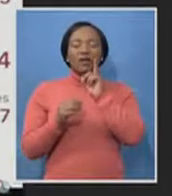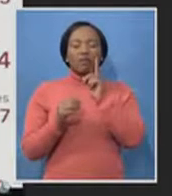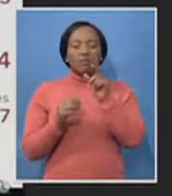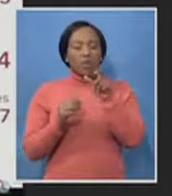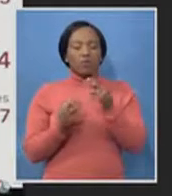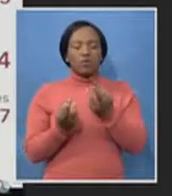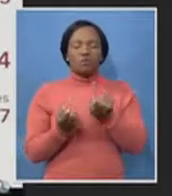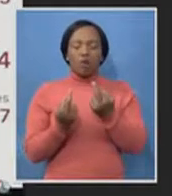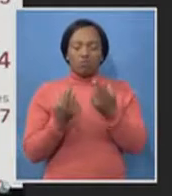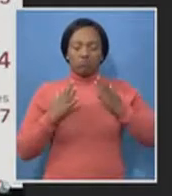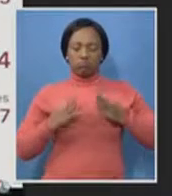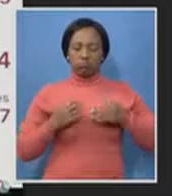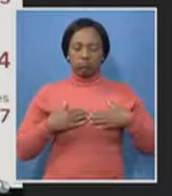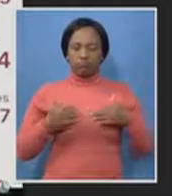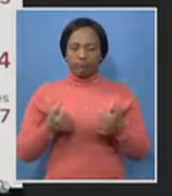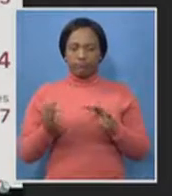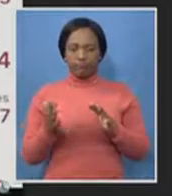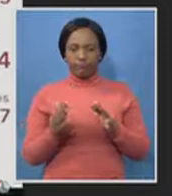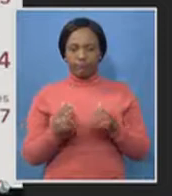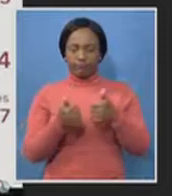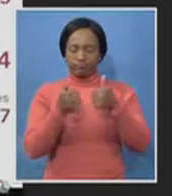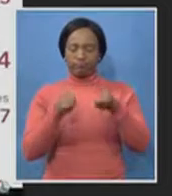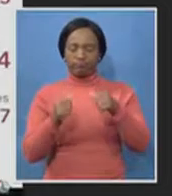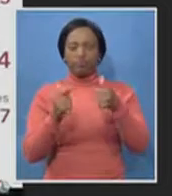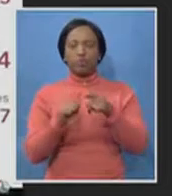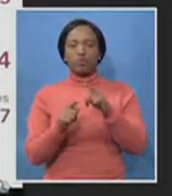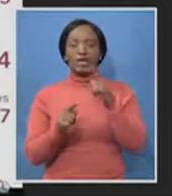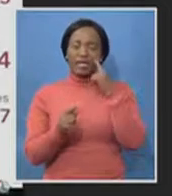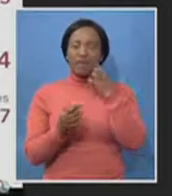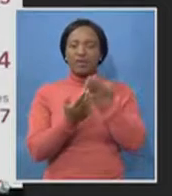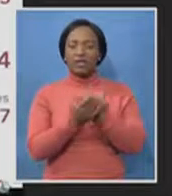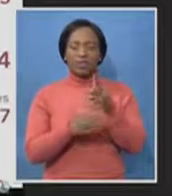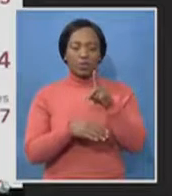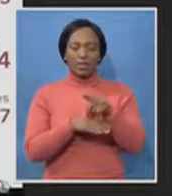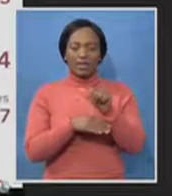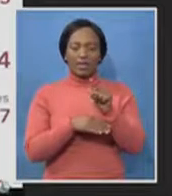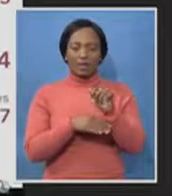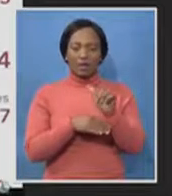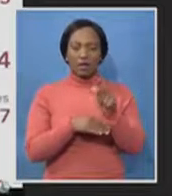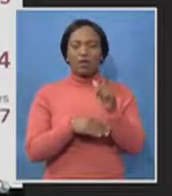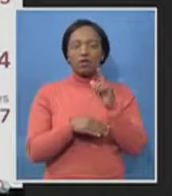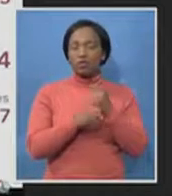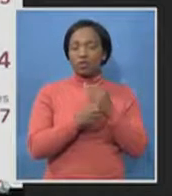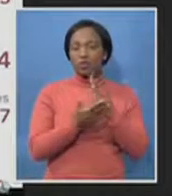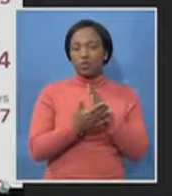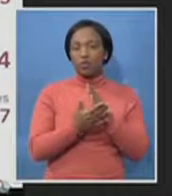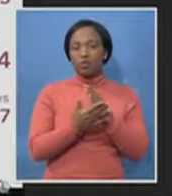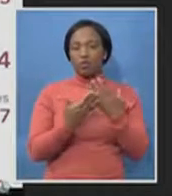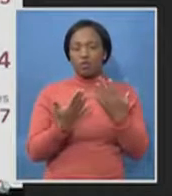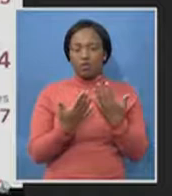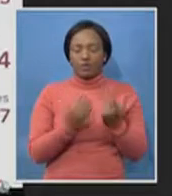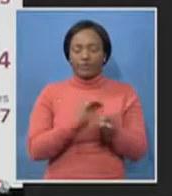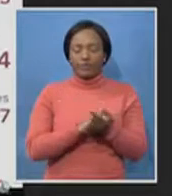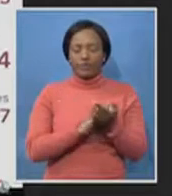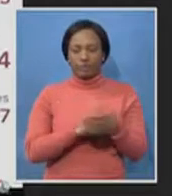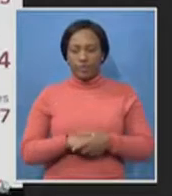we need to get the evidence and the data to really know for sure, where this is headed. Thank you. All